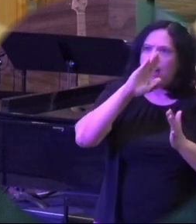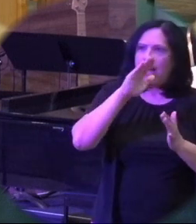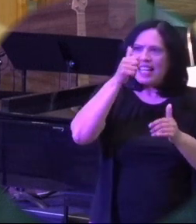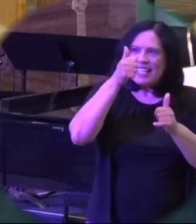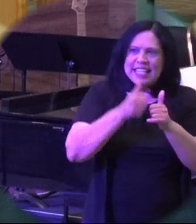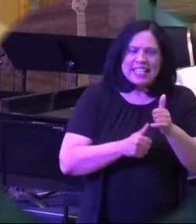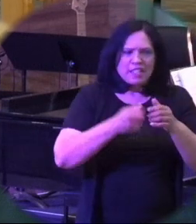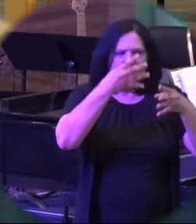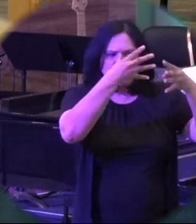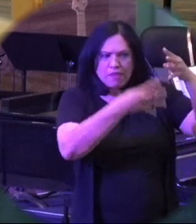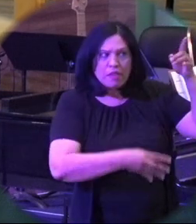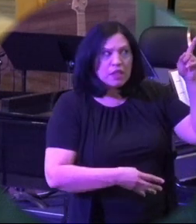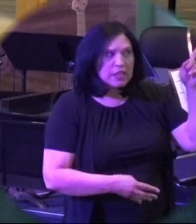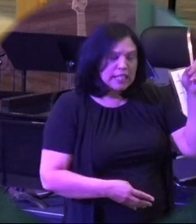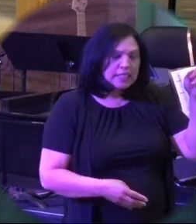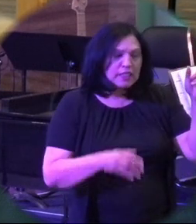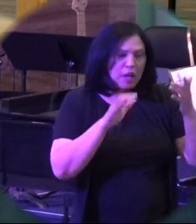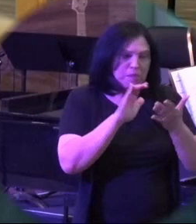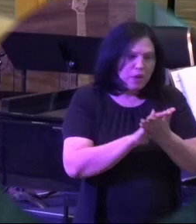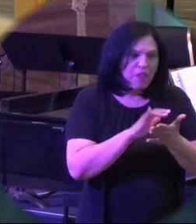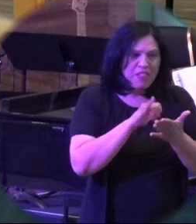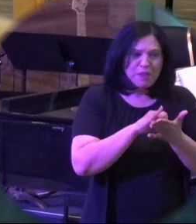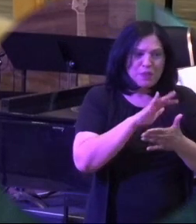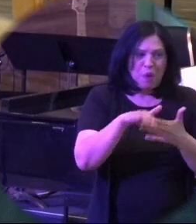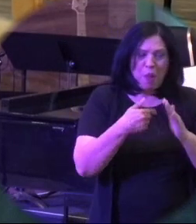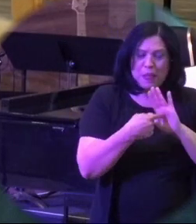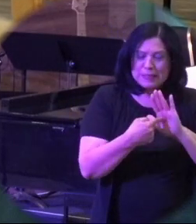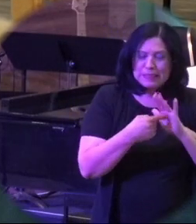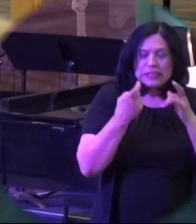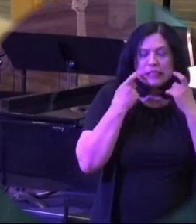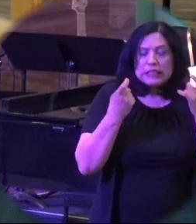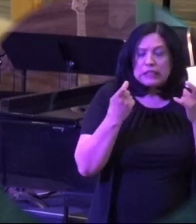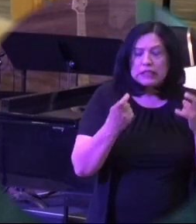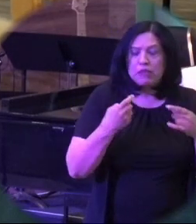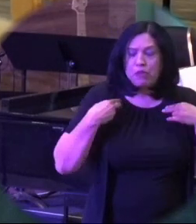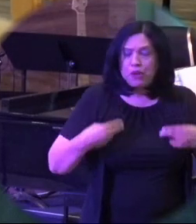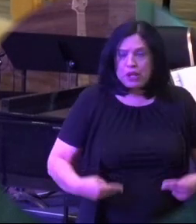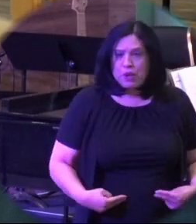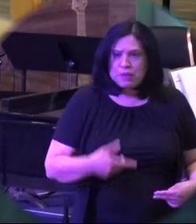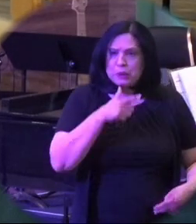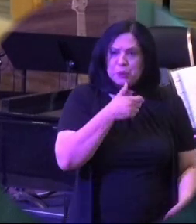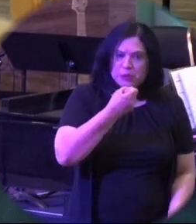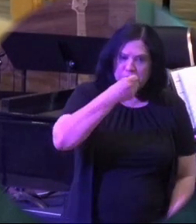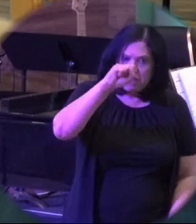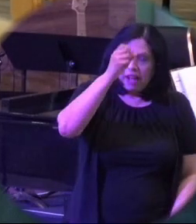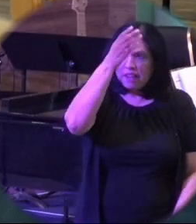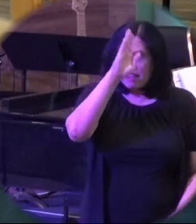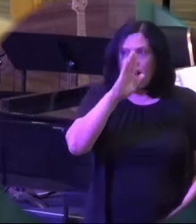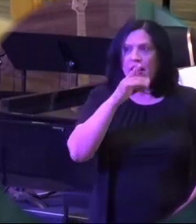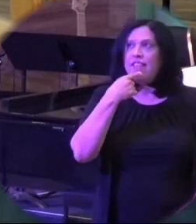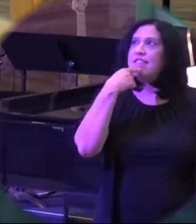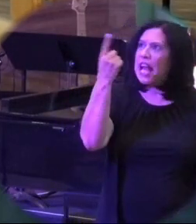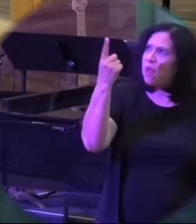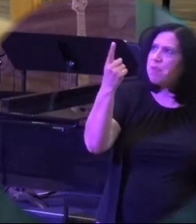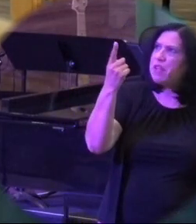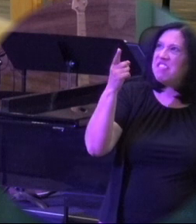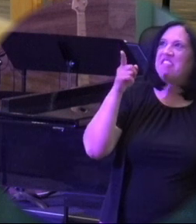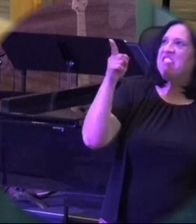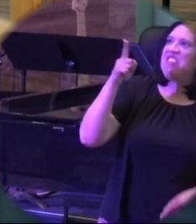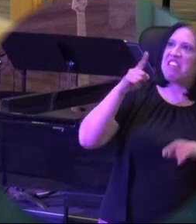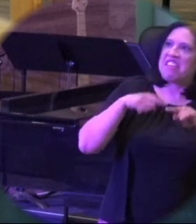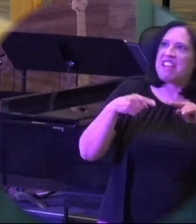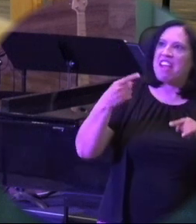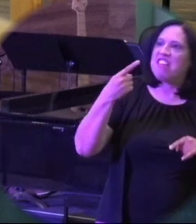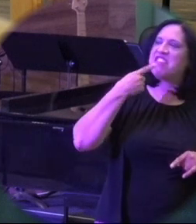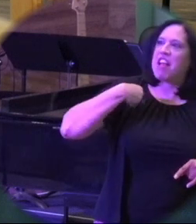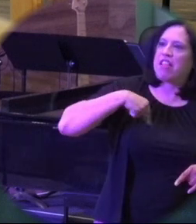the screen are examples of sinful human beings defying God and telling Him He can't tell us how to